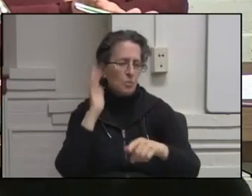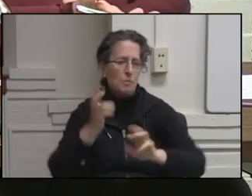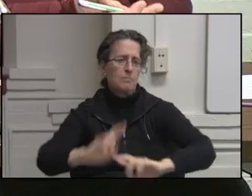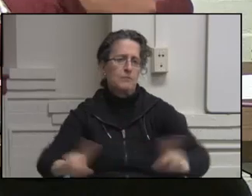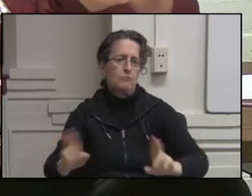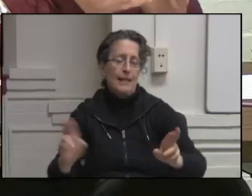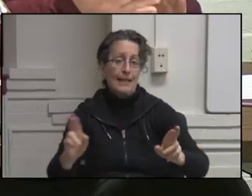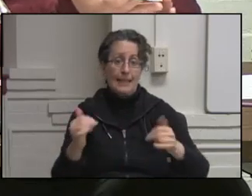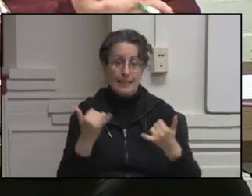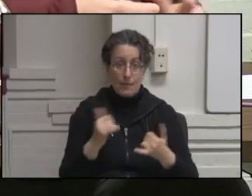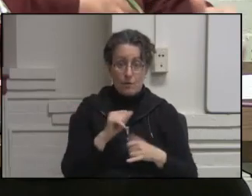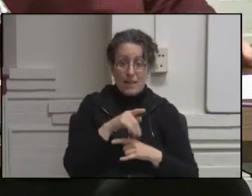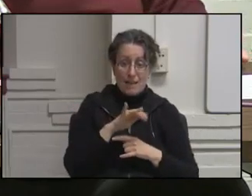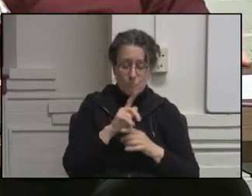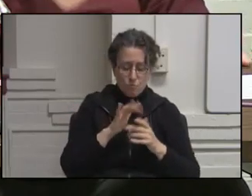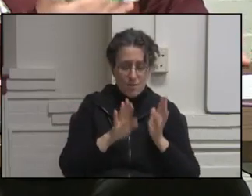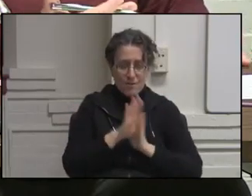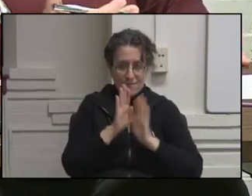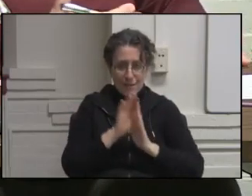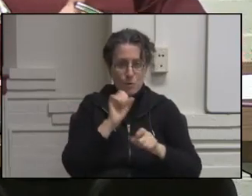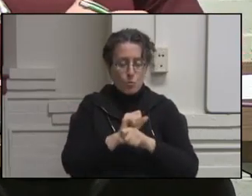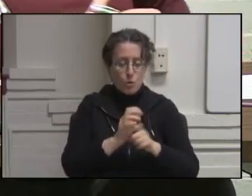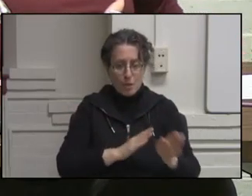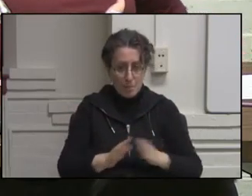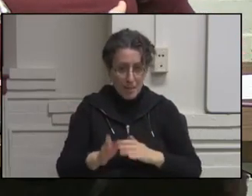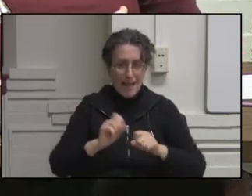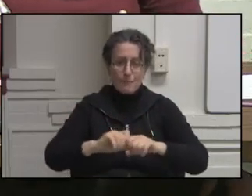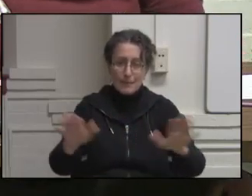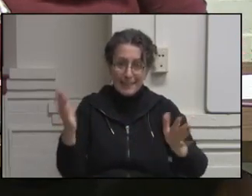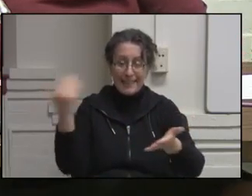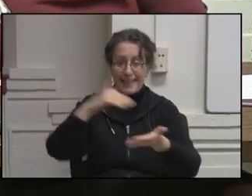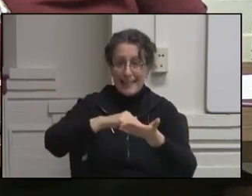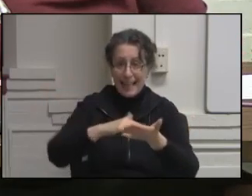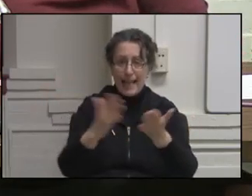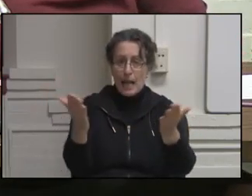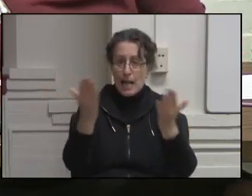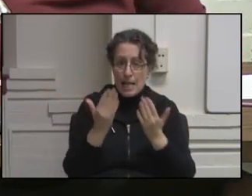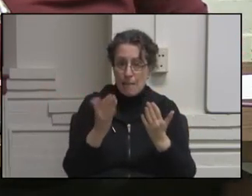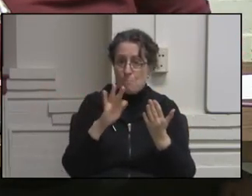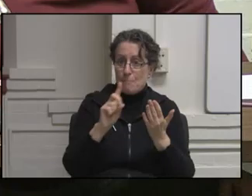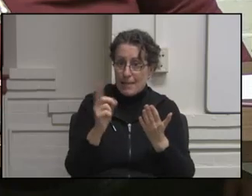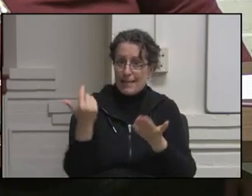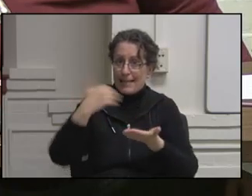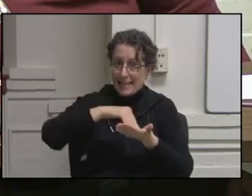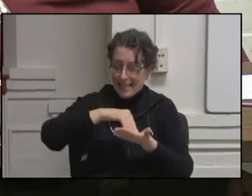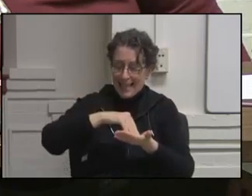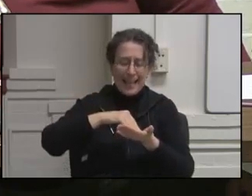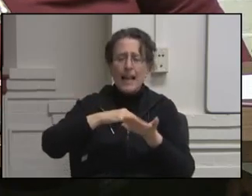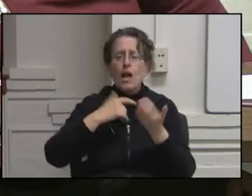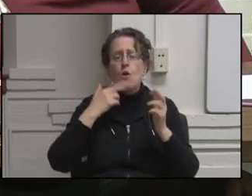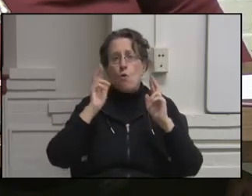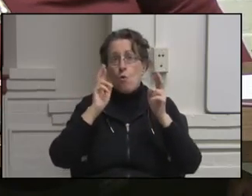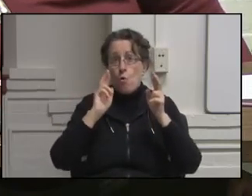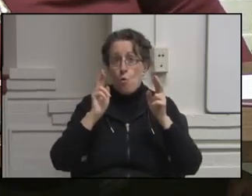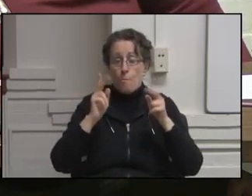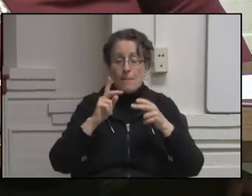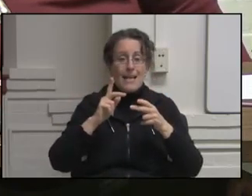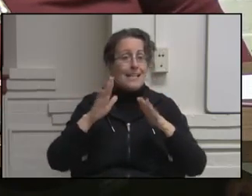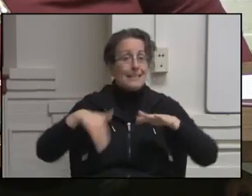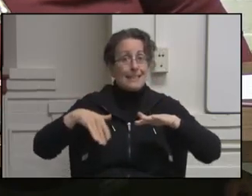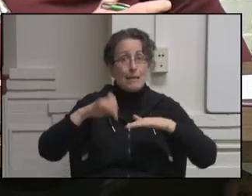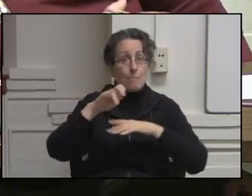on the work plan, getting it, put it back out to bid. My hopes at this point is that the project would be complete by